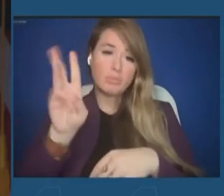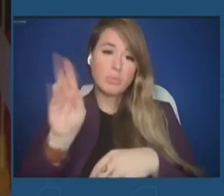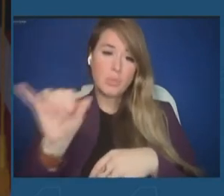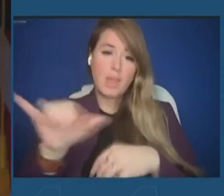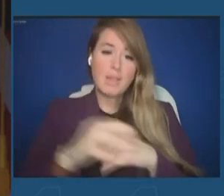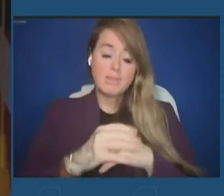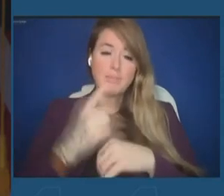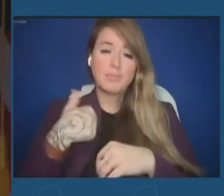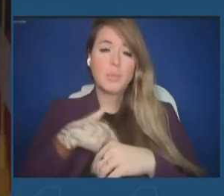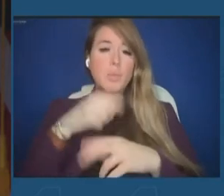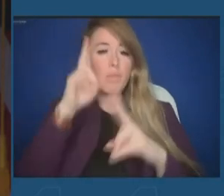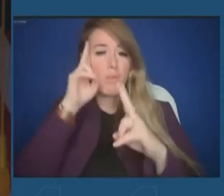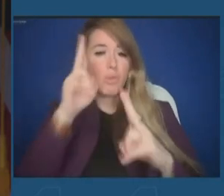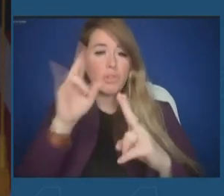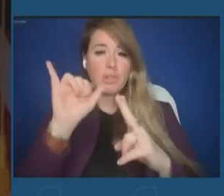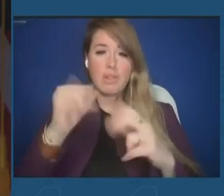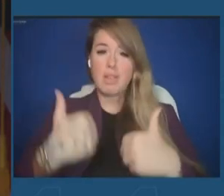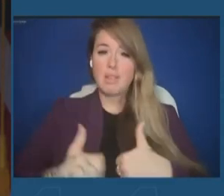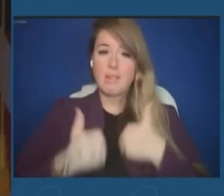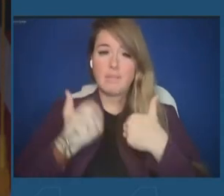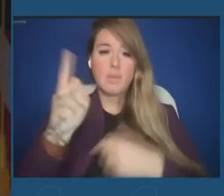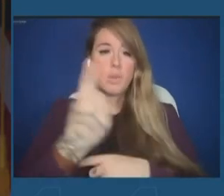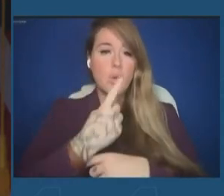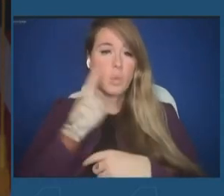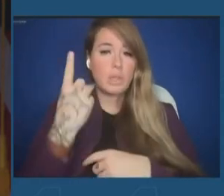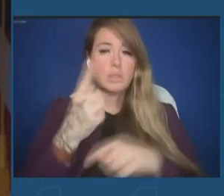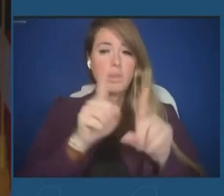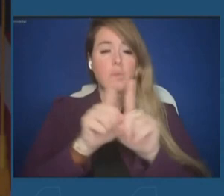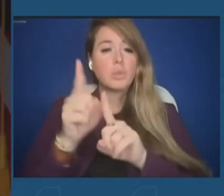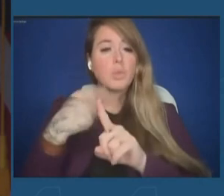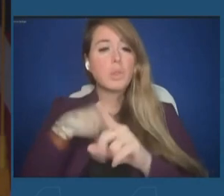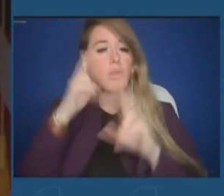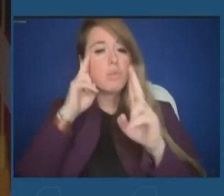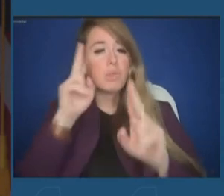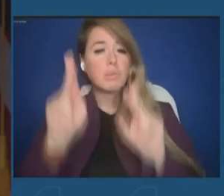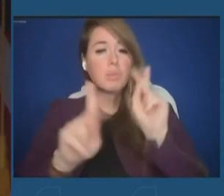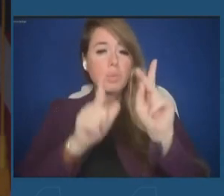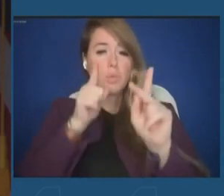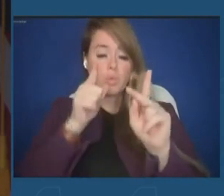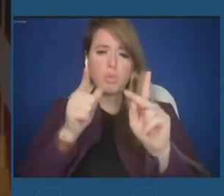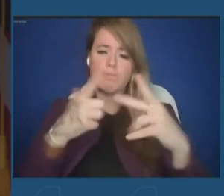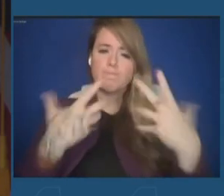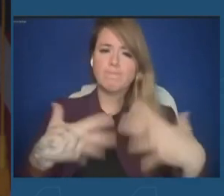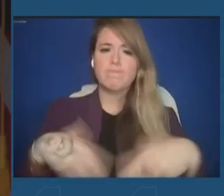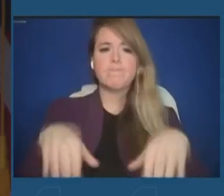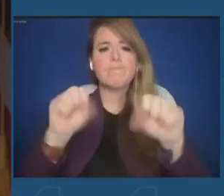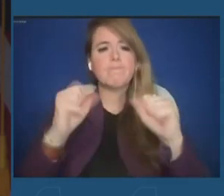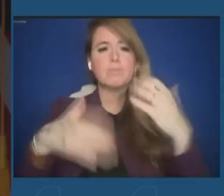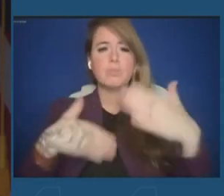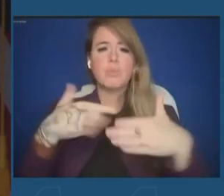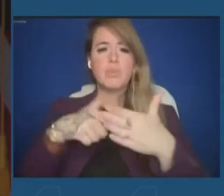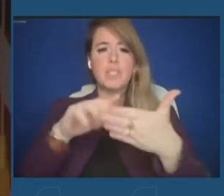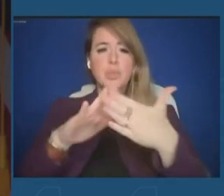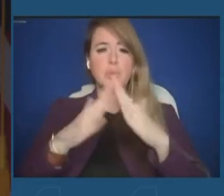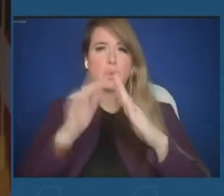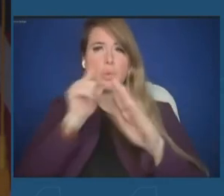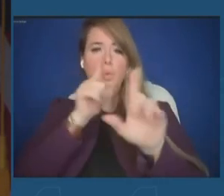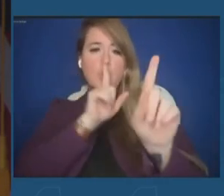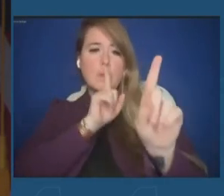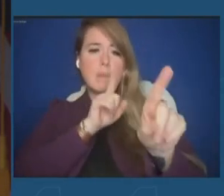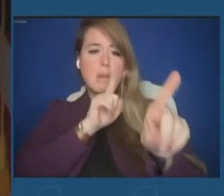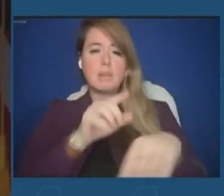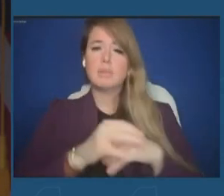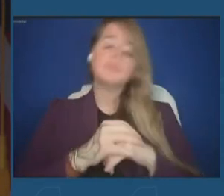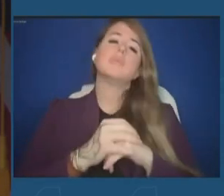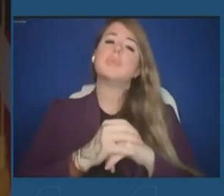We honor those lives always, but also the people who stepped up in this community and responded.